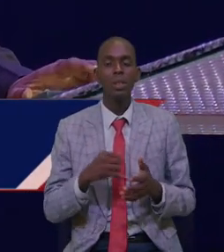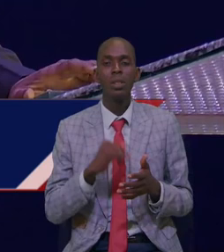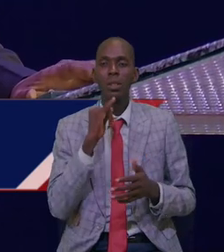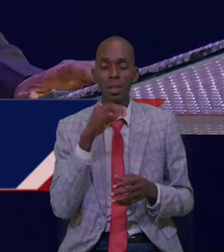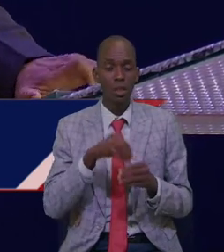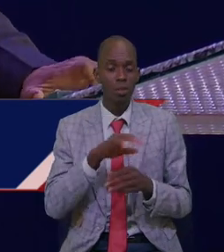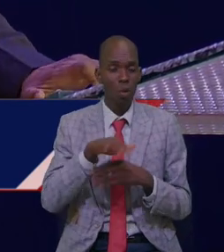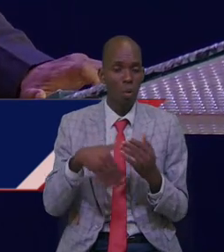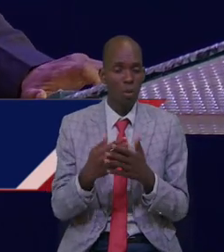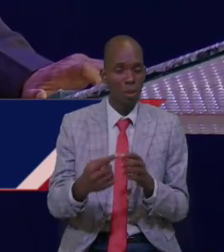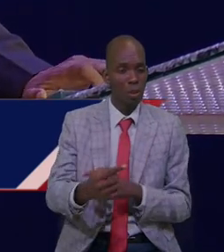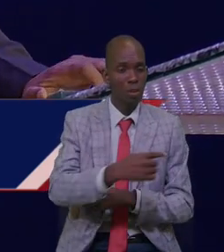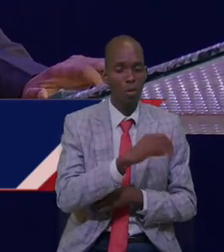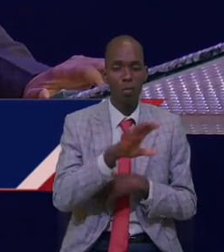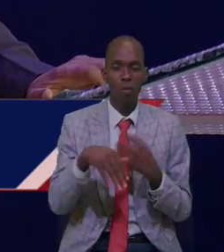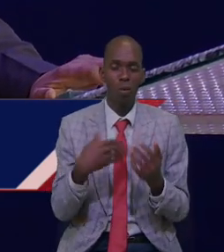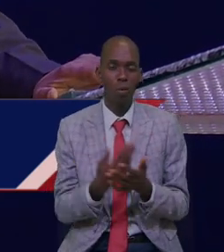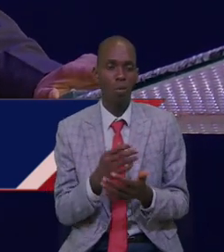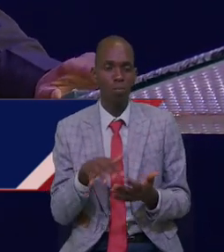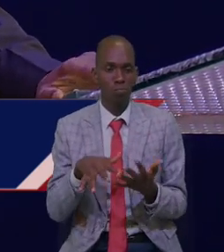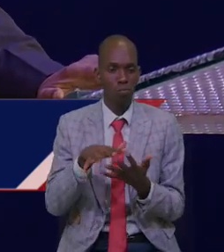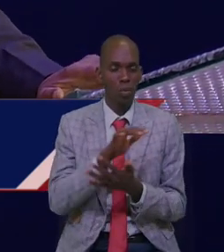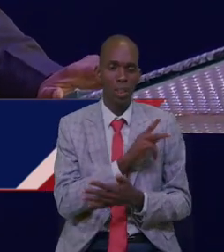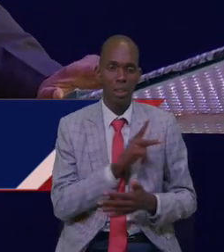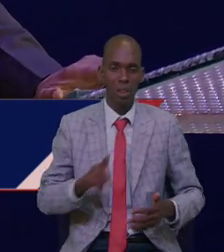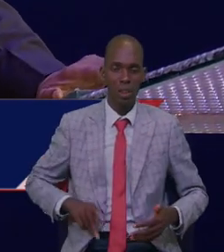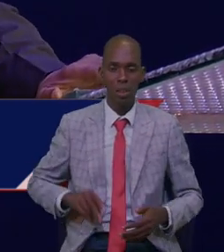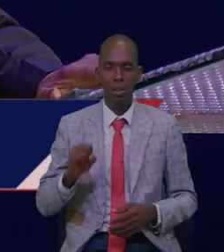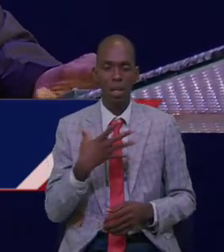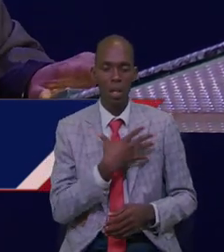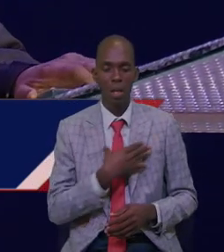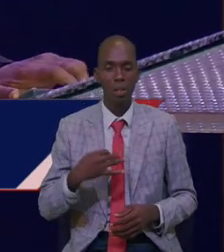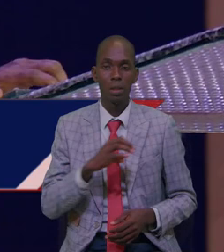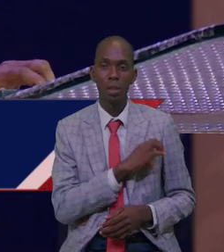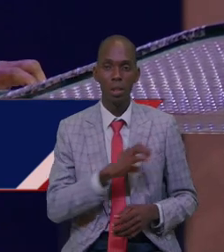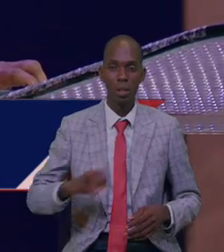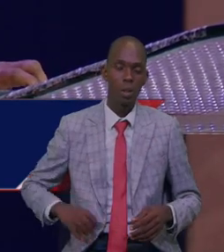of those kings, in the days of those emperors, in the days of those